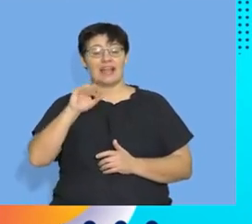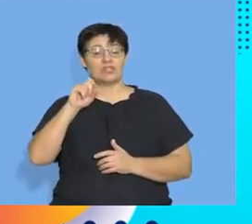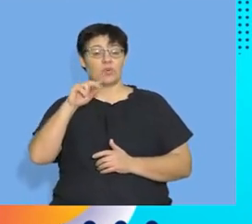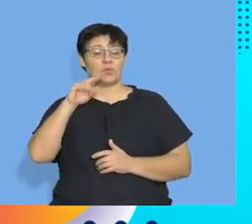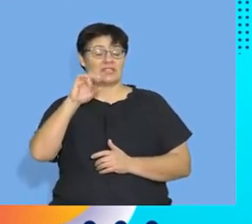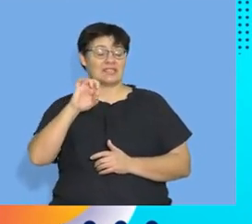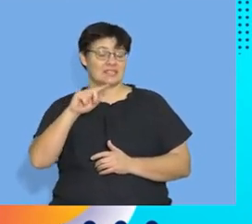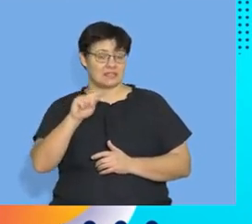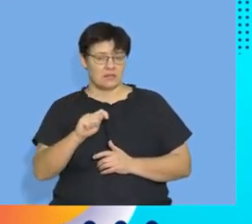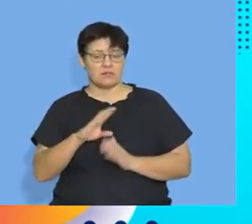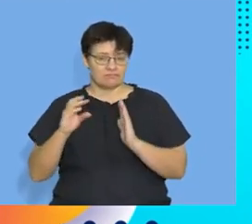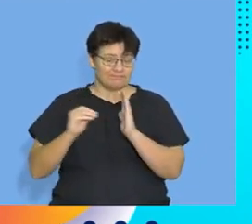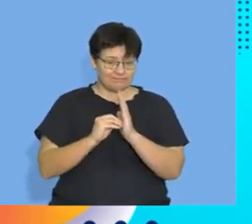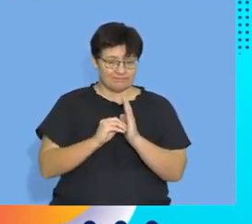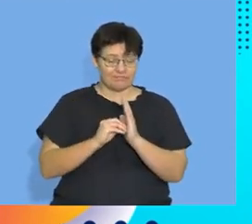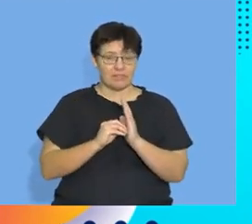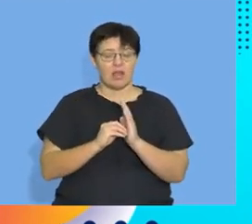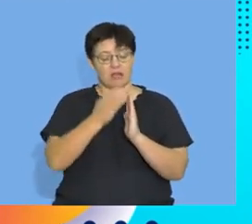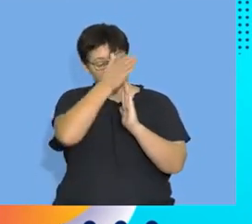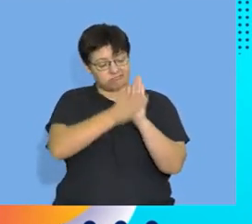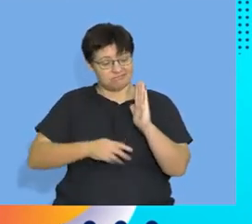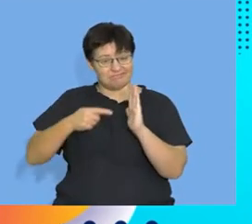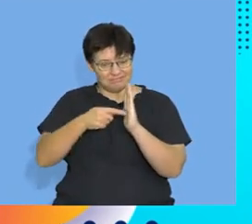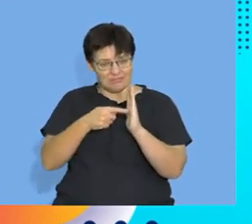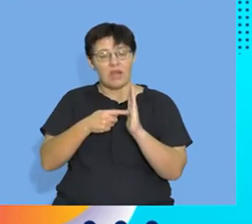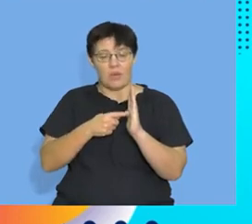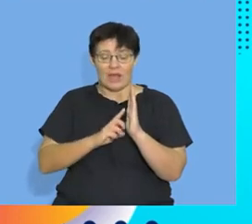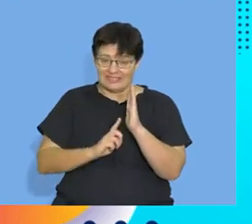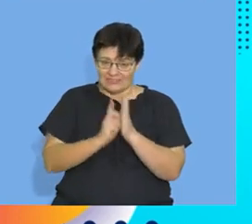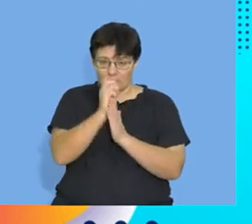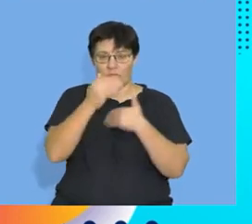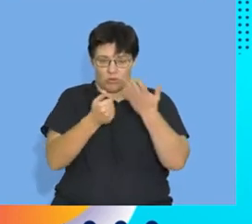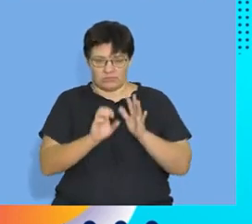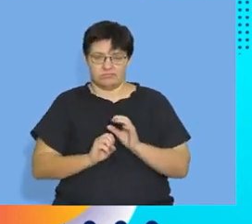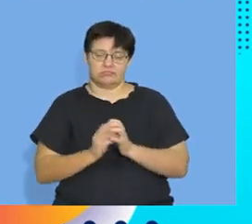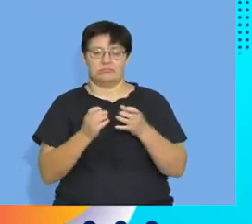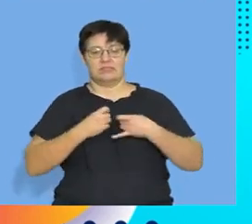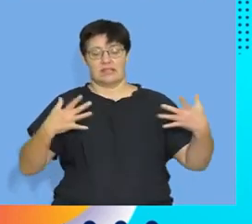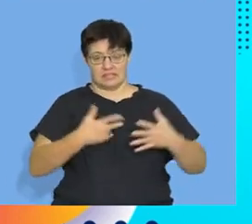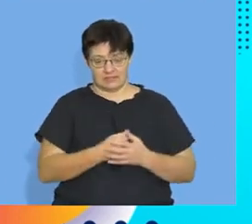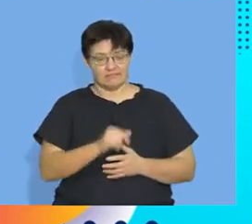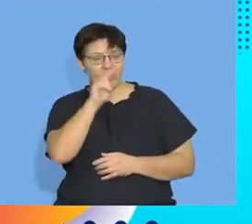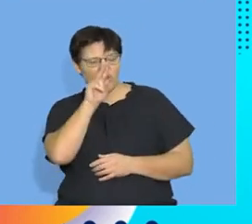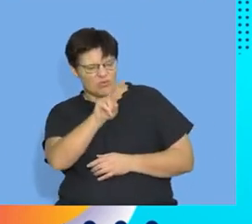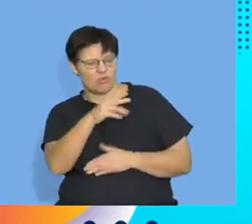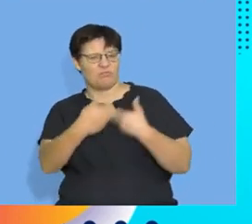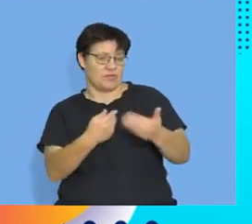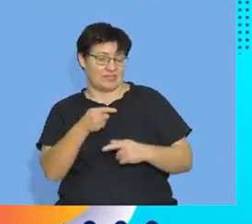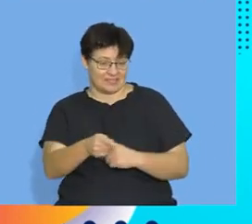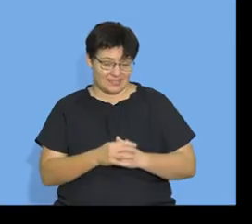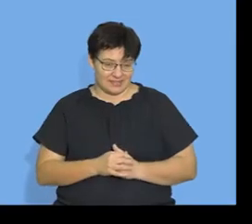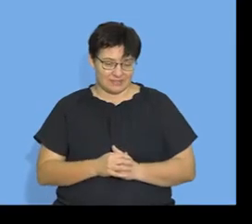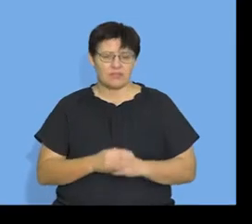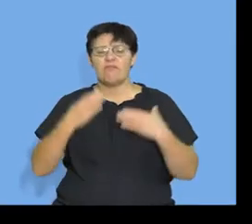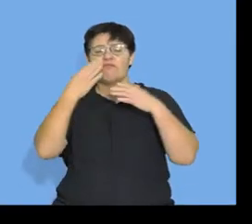to attach onto the endometrium to stimulate the next process of development. So let's look at that process now. And so we're going to